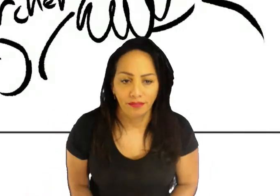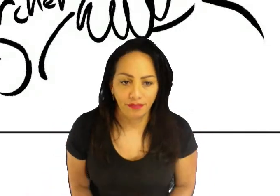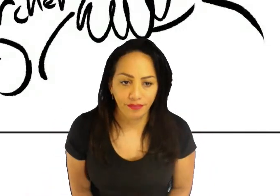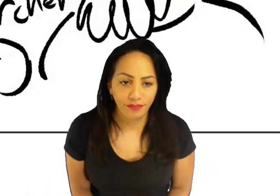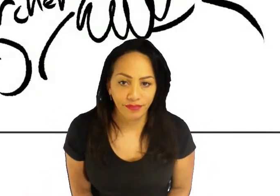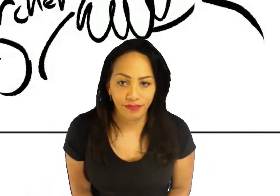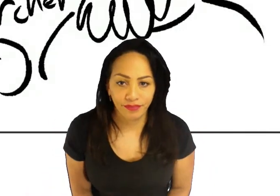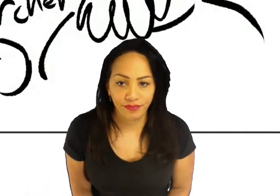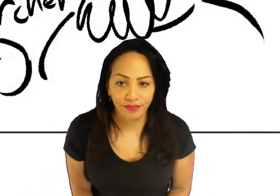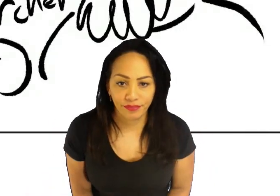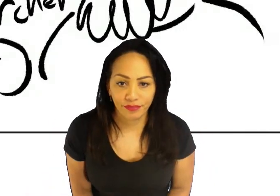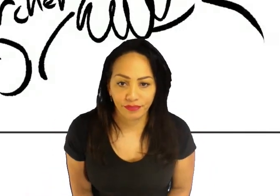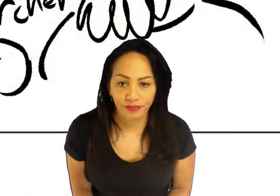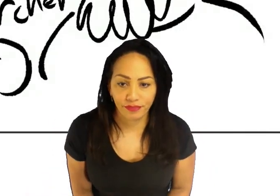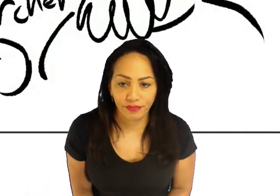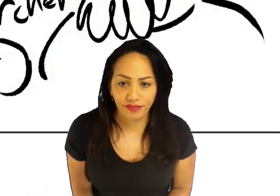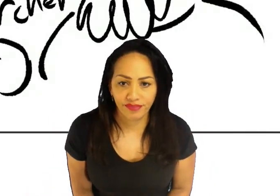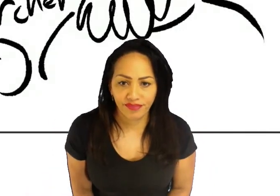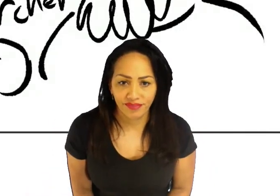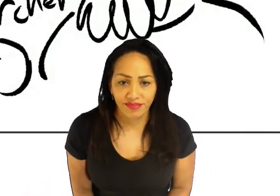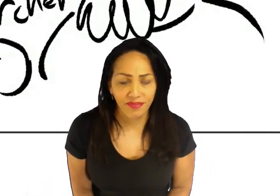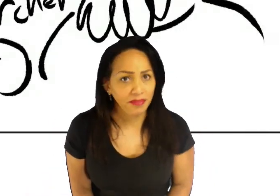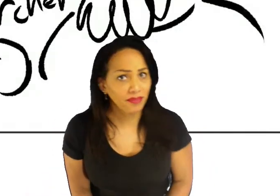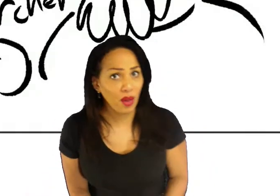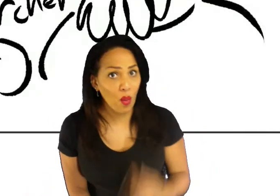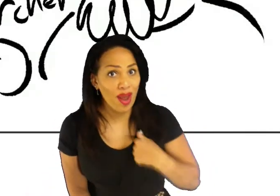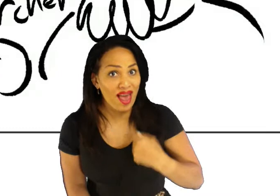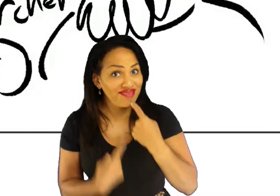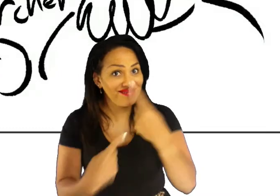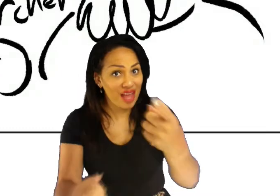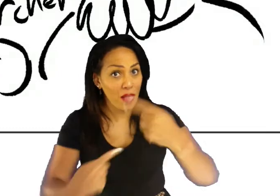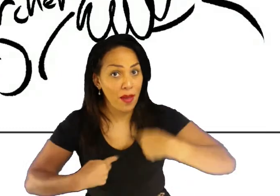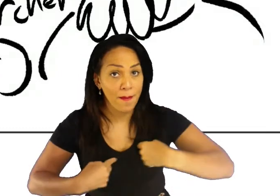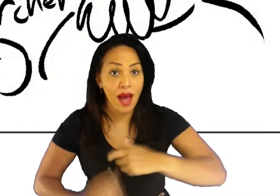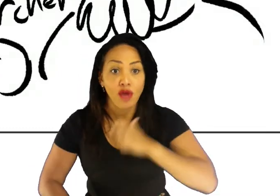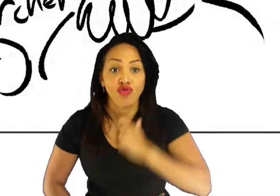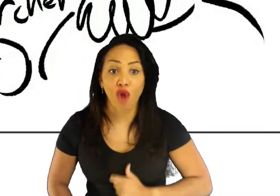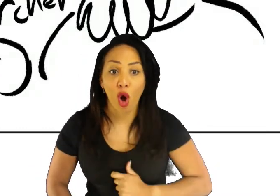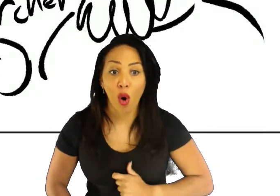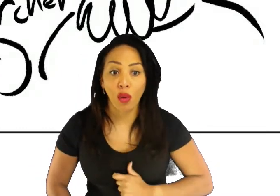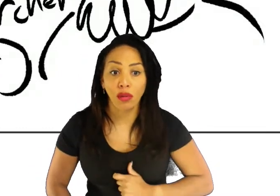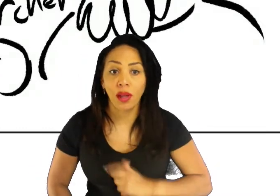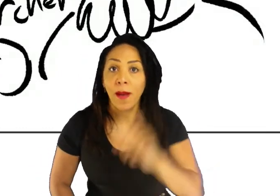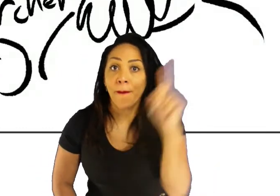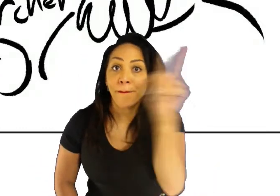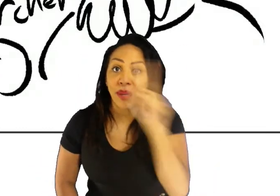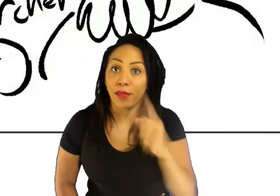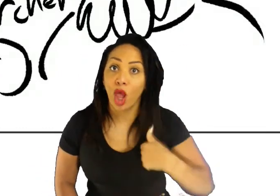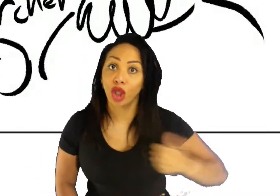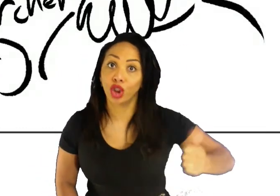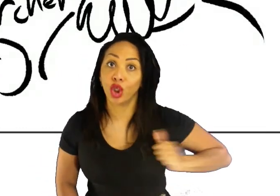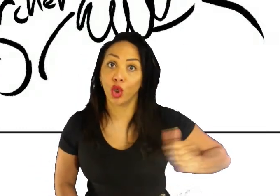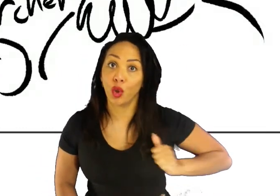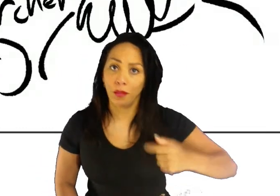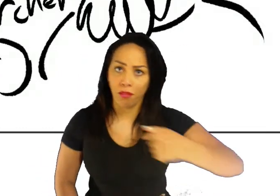Sometimes when I tell people that, they kind of assume that I've really got it together when it comes to my own well-being.